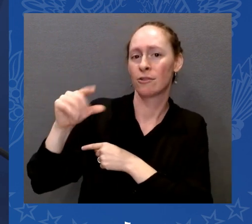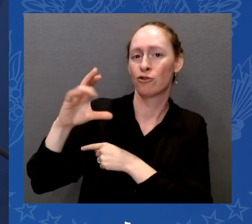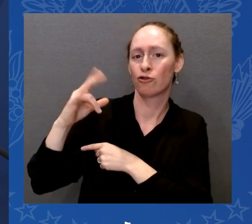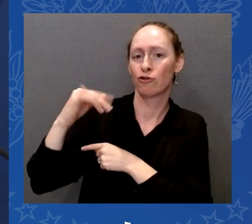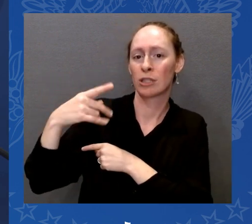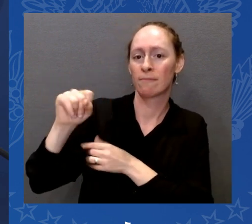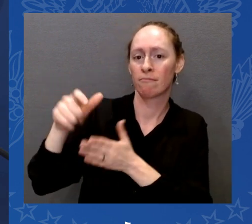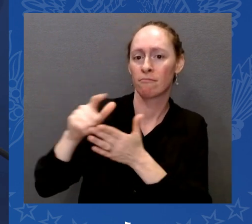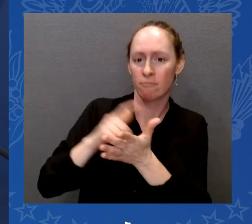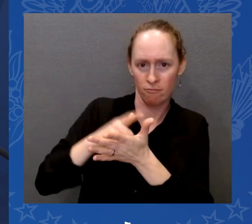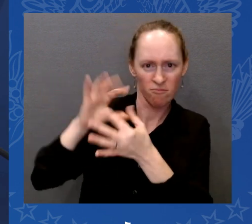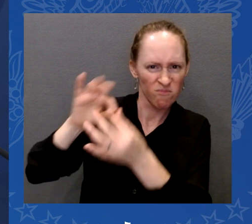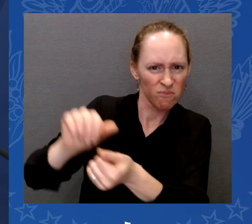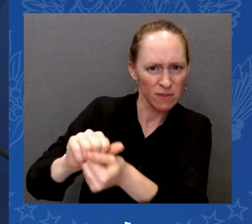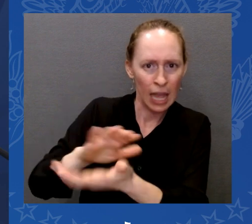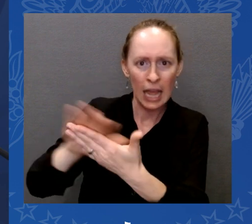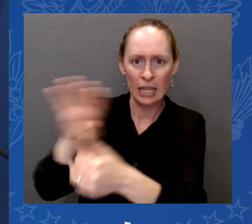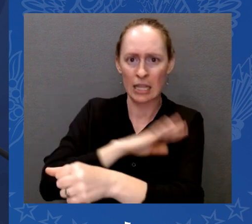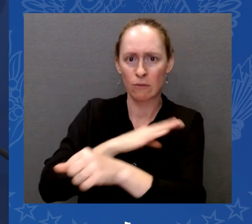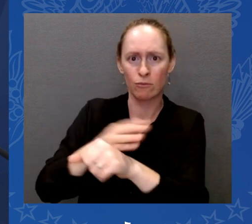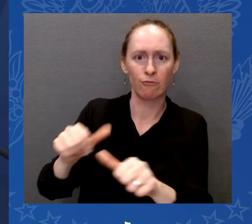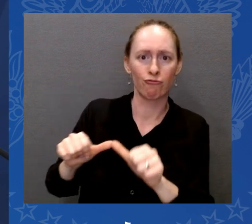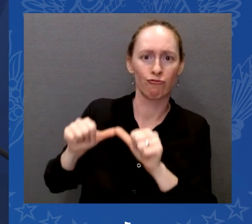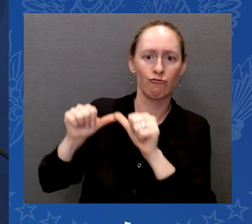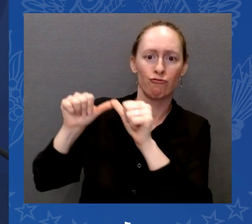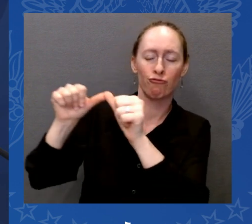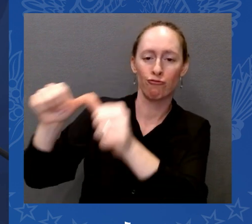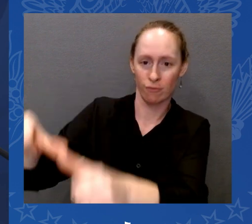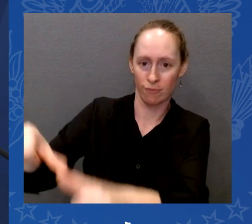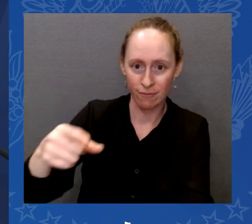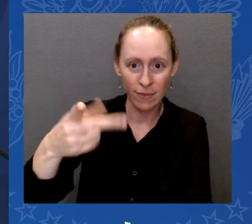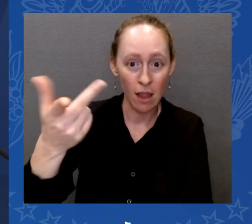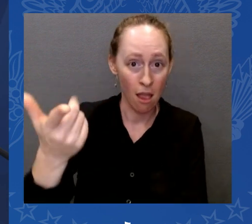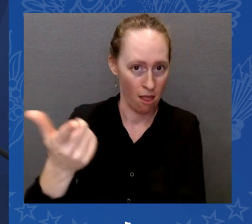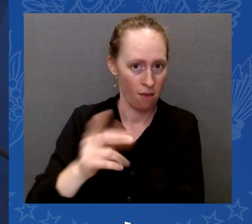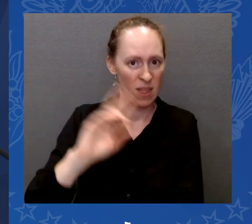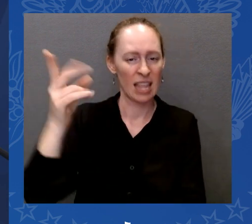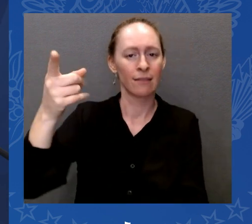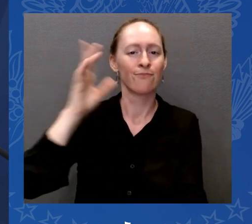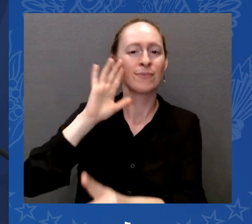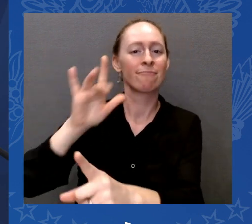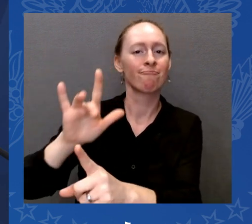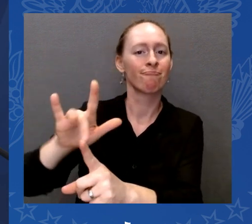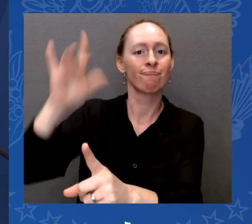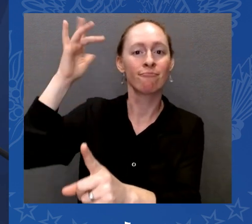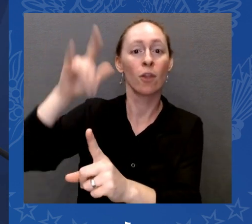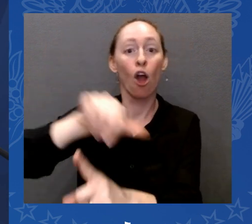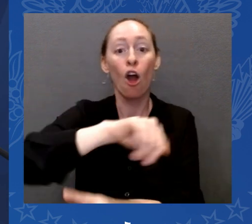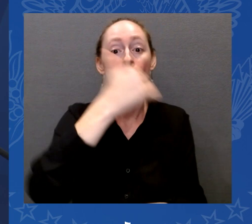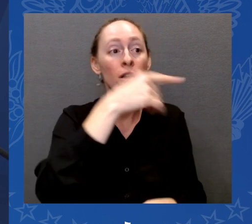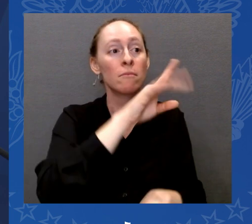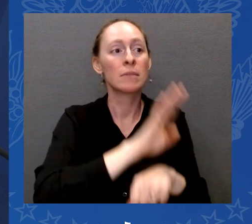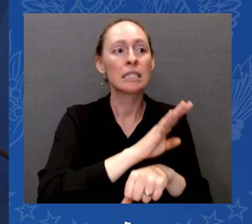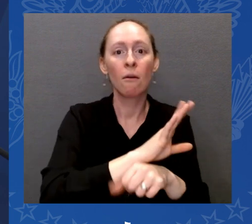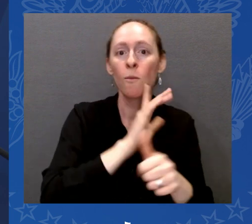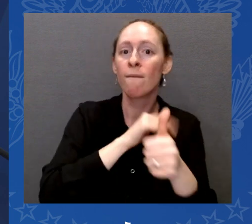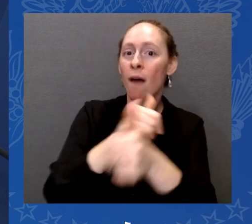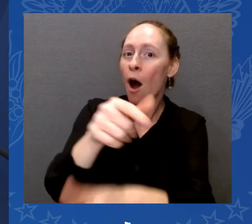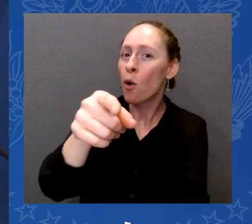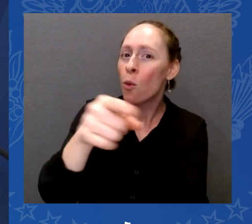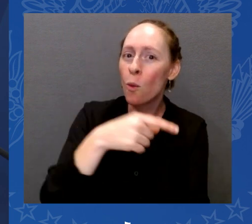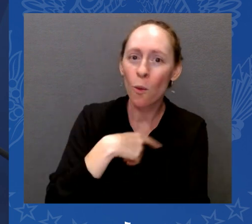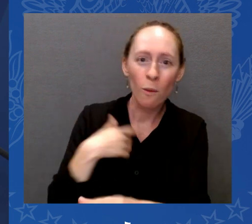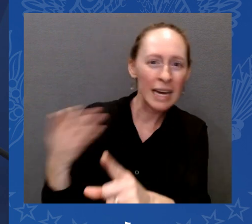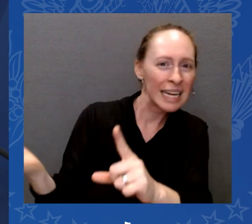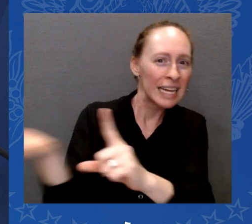the world when you're done. And we're focused on the $500 million community investment plan that